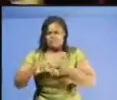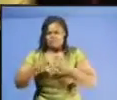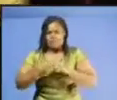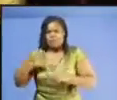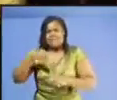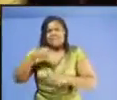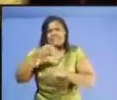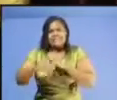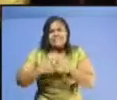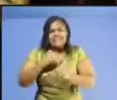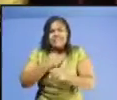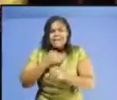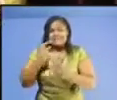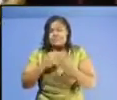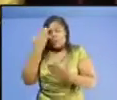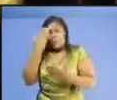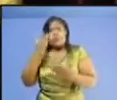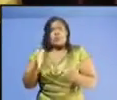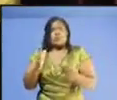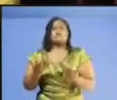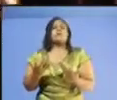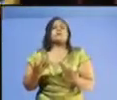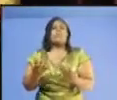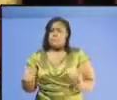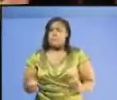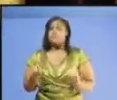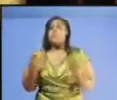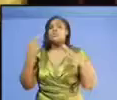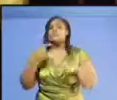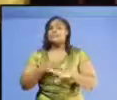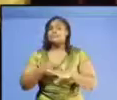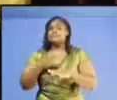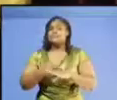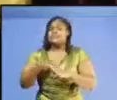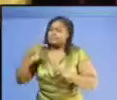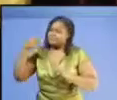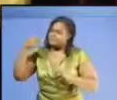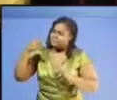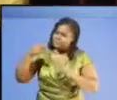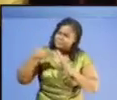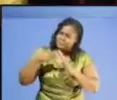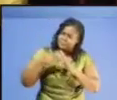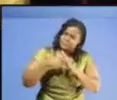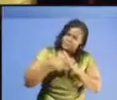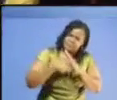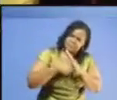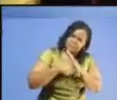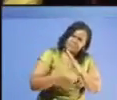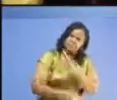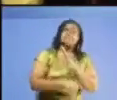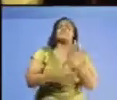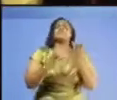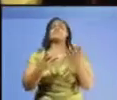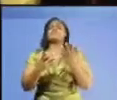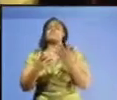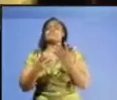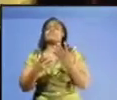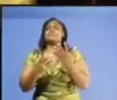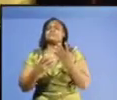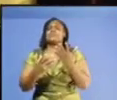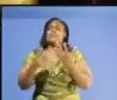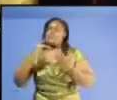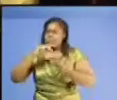and sometimes unfamiliar, but most times in the depths of their grueling nature,